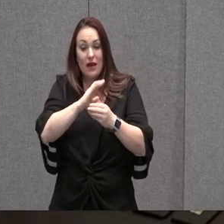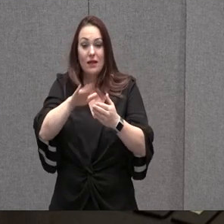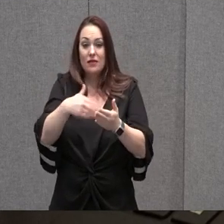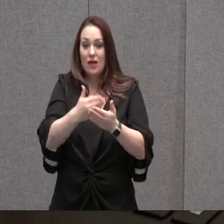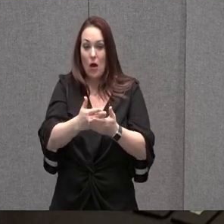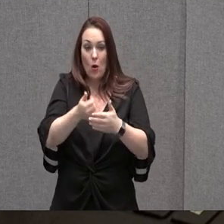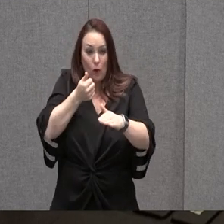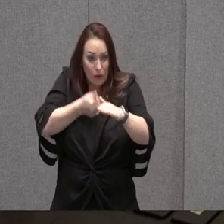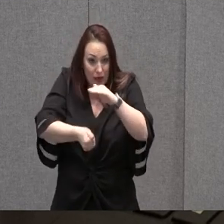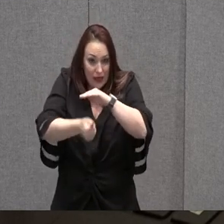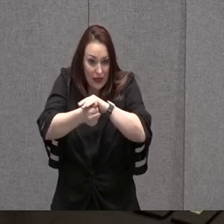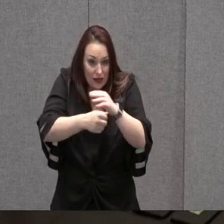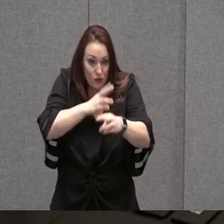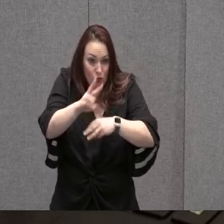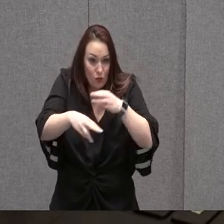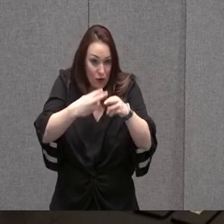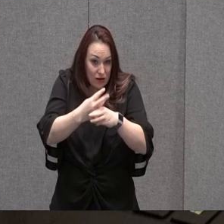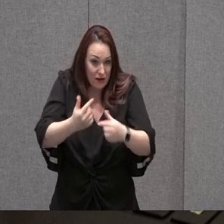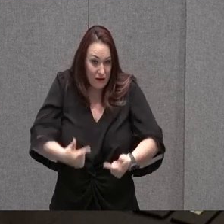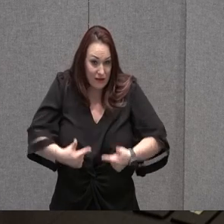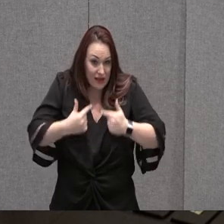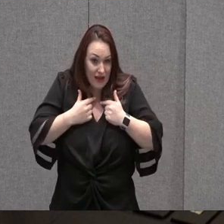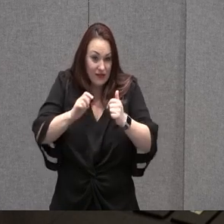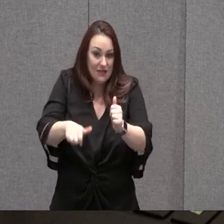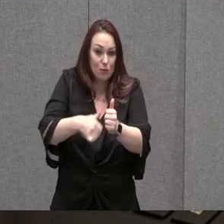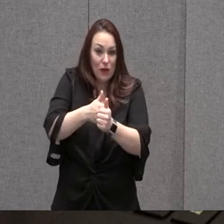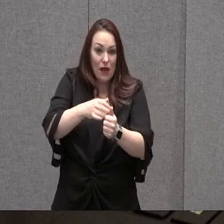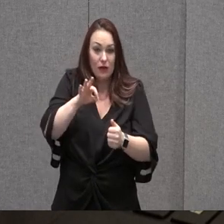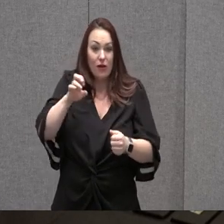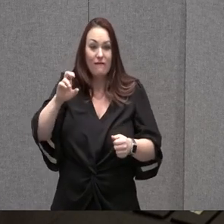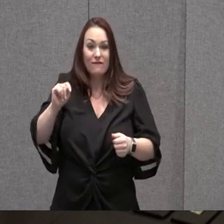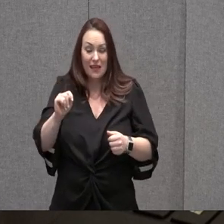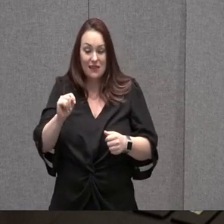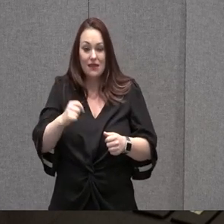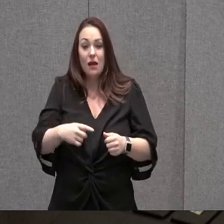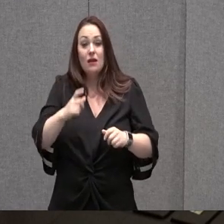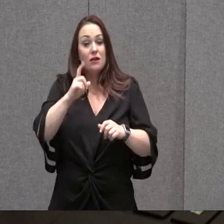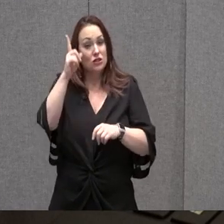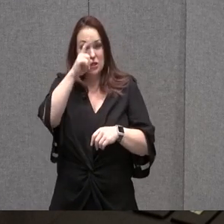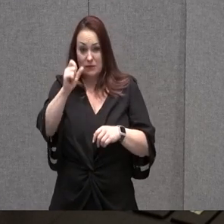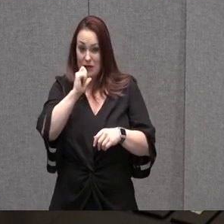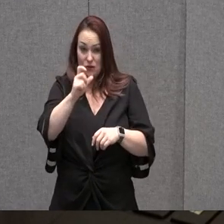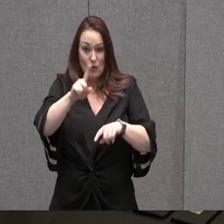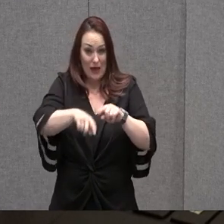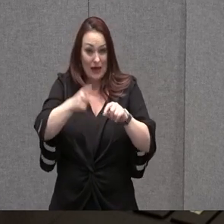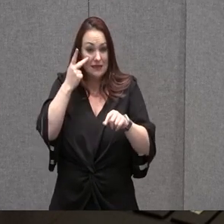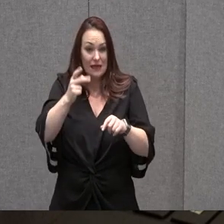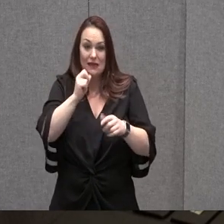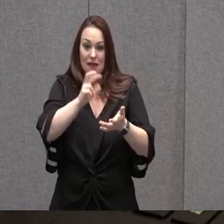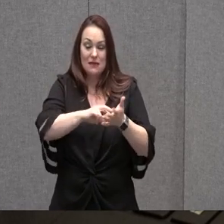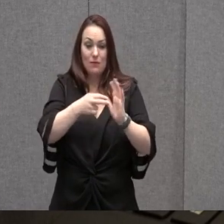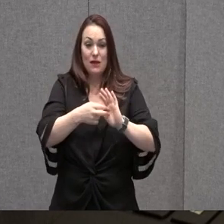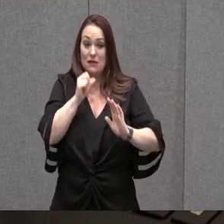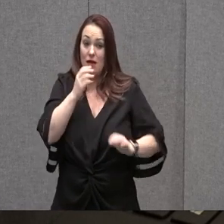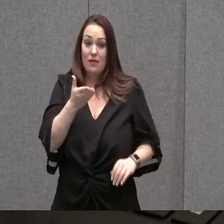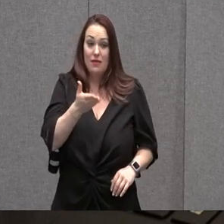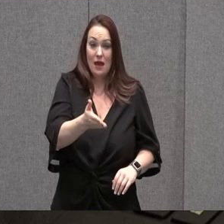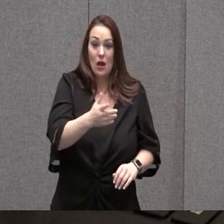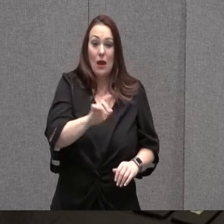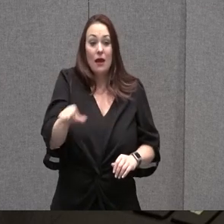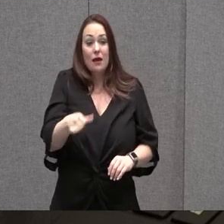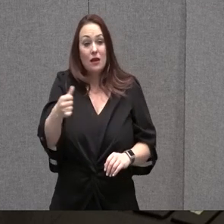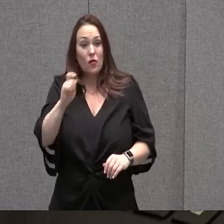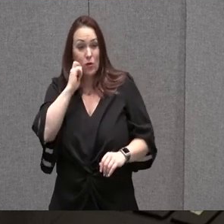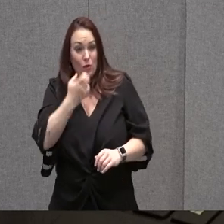is happening beneath our feet. Just because you can't see the good things with your eyes doesn't mean they're not there. And another cool thing